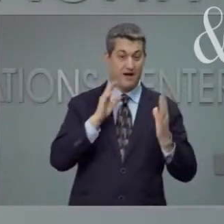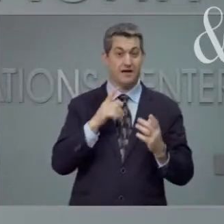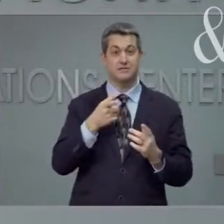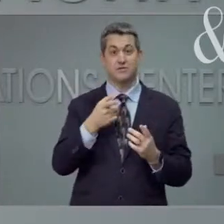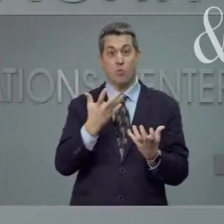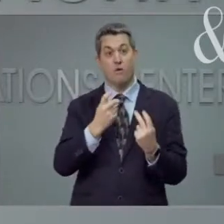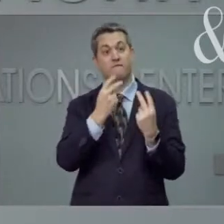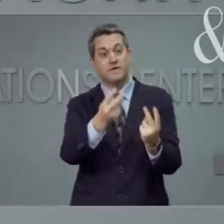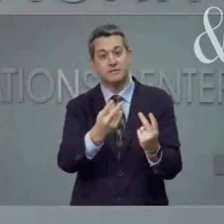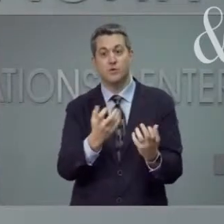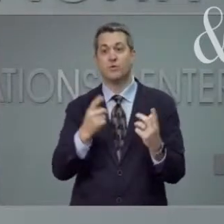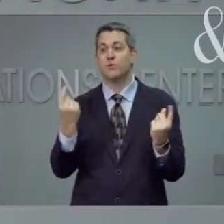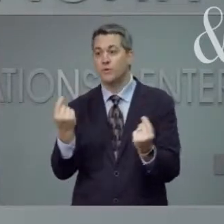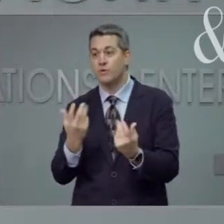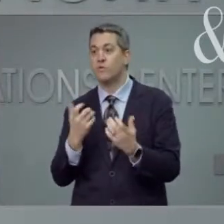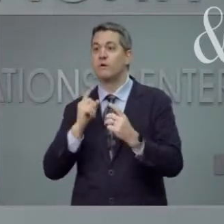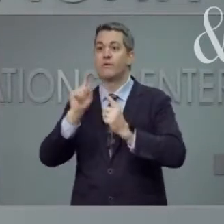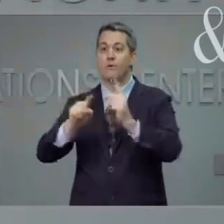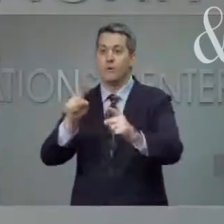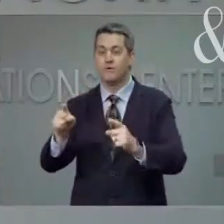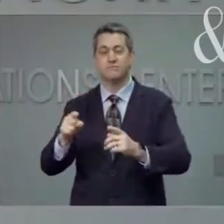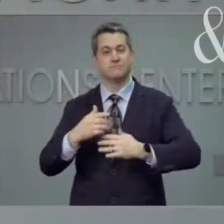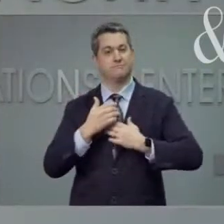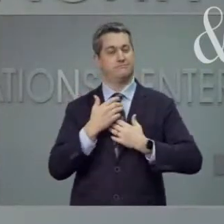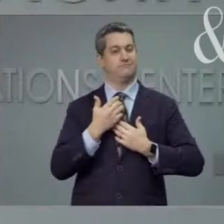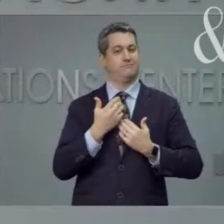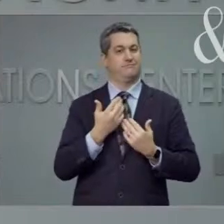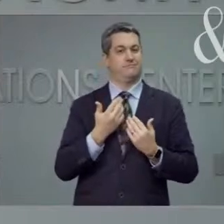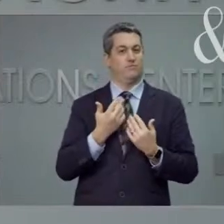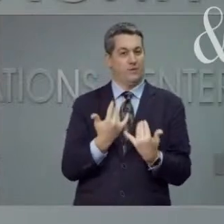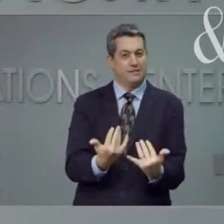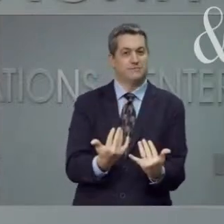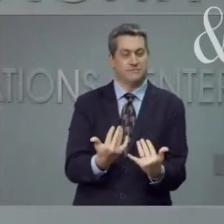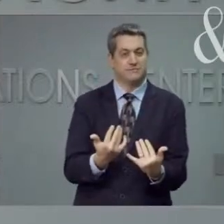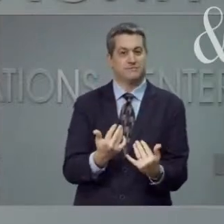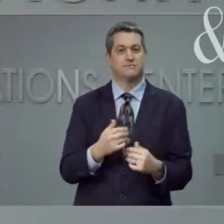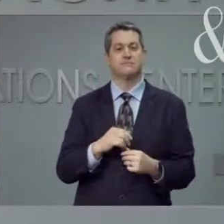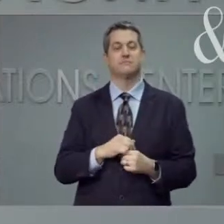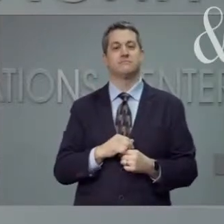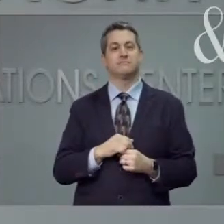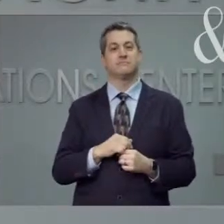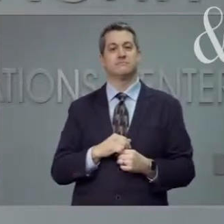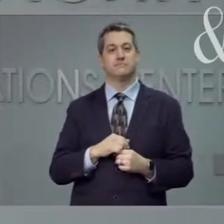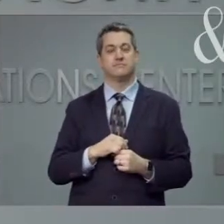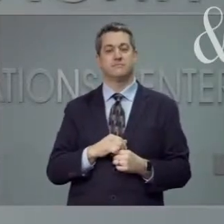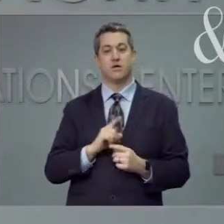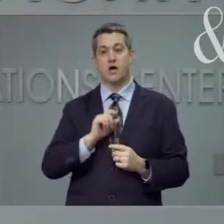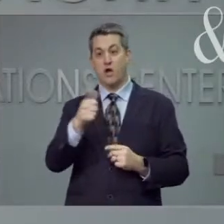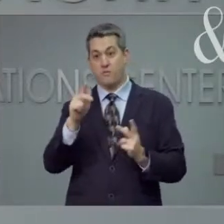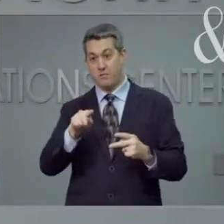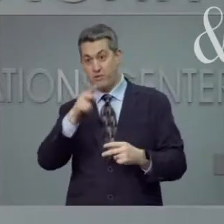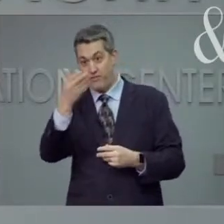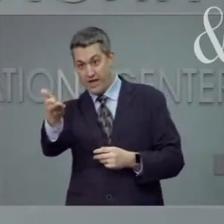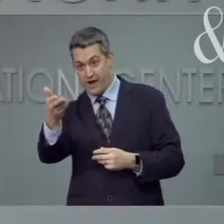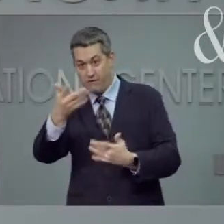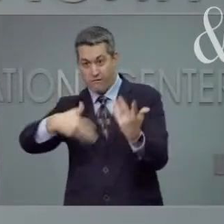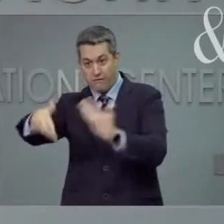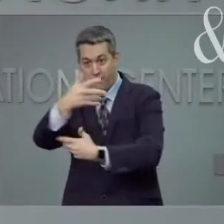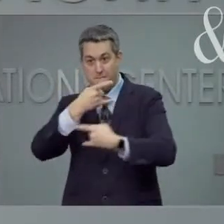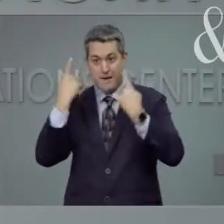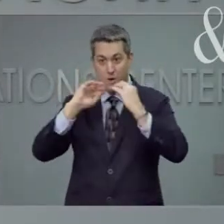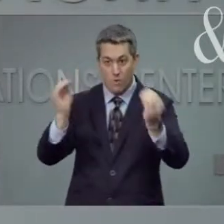visiting your friends, about not going into places where people aren't wearing